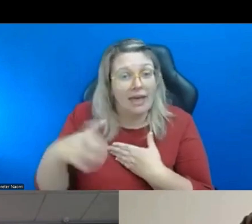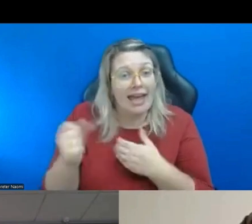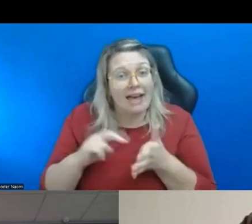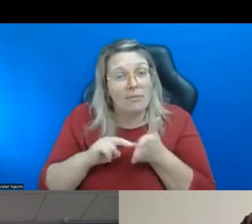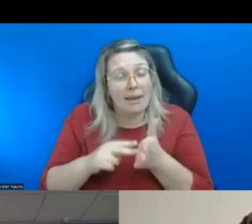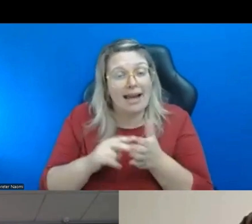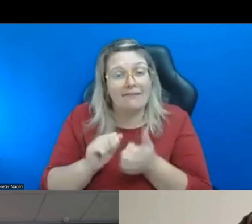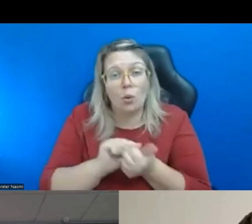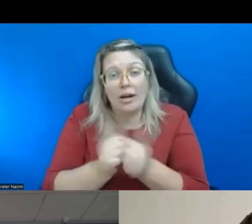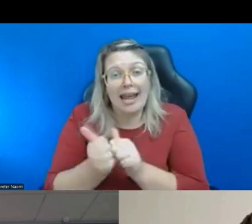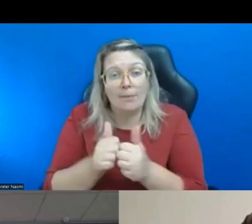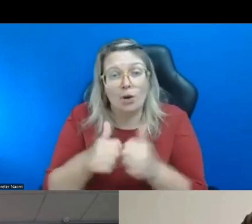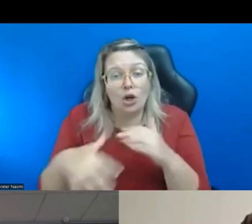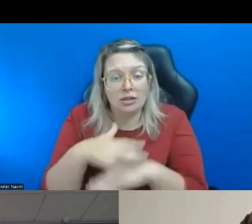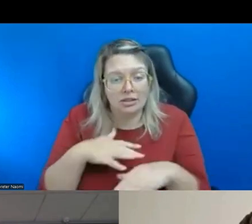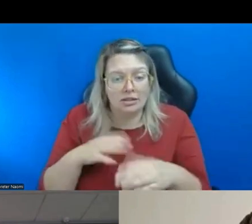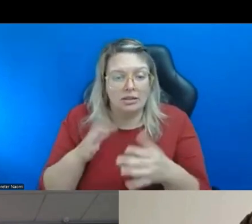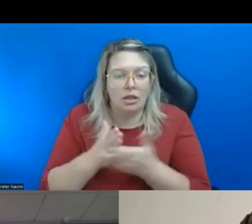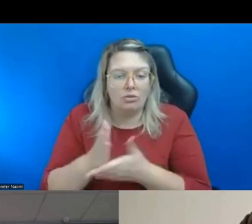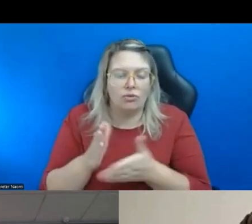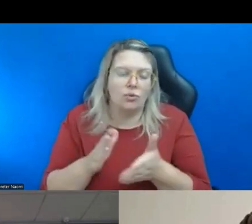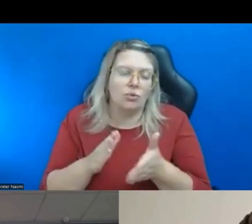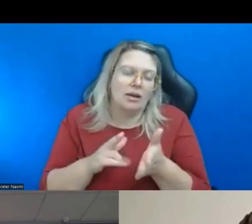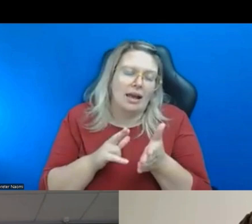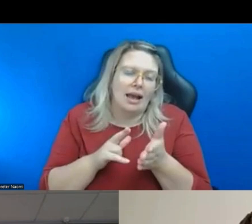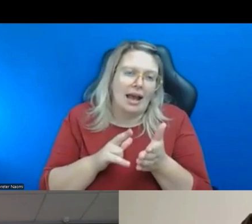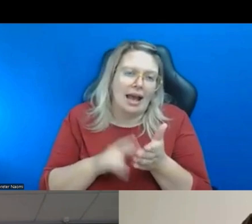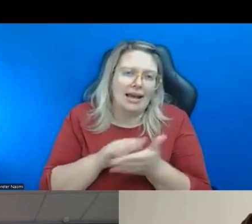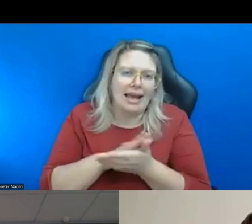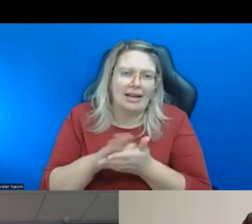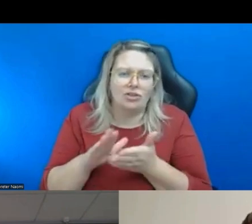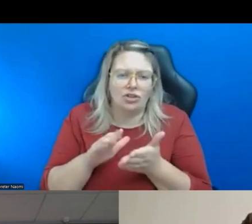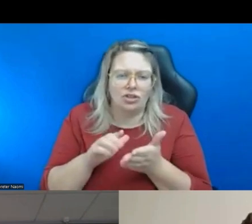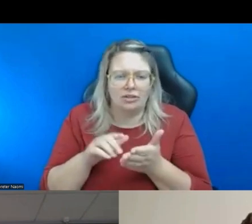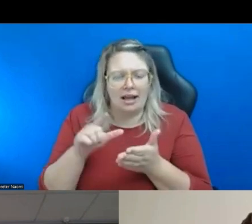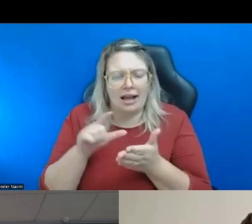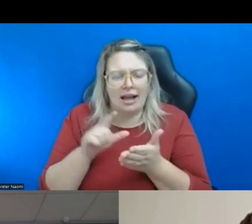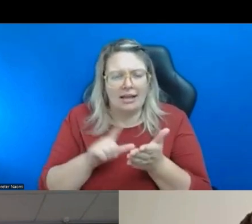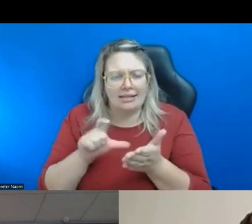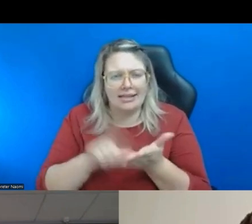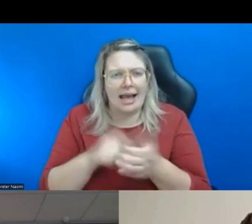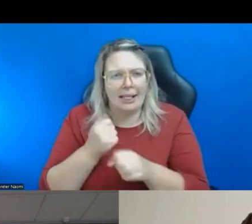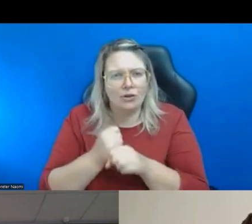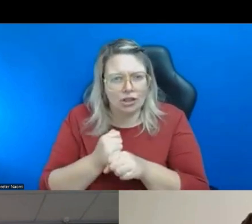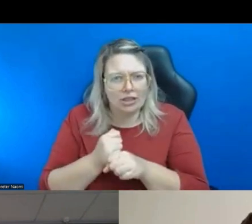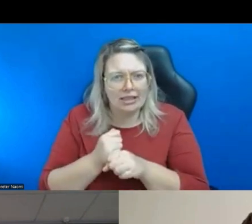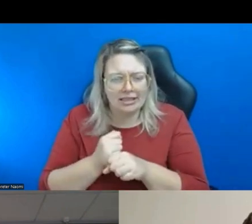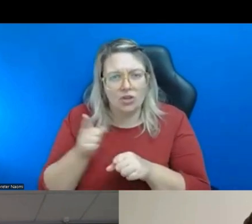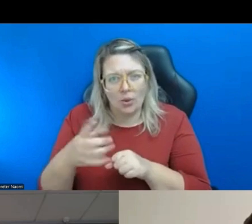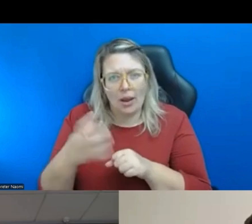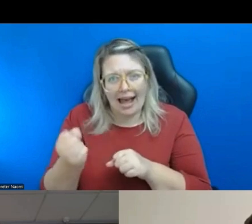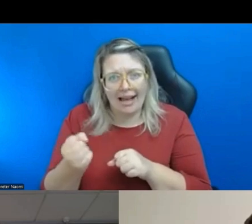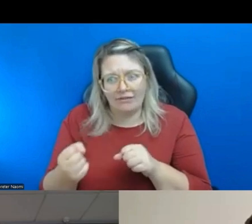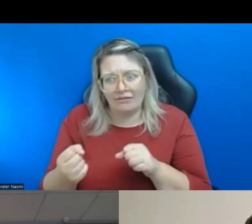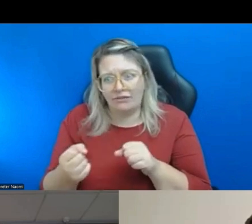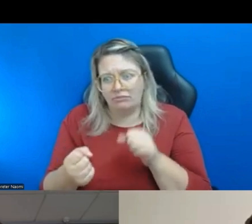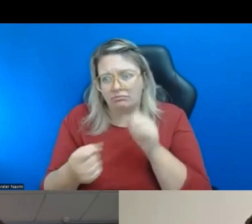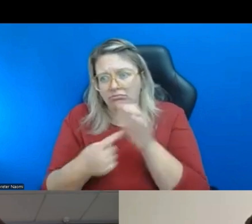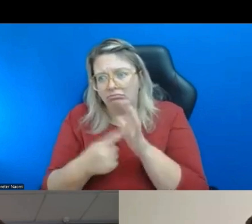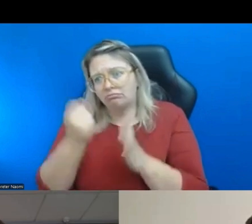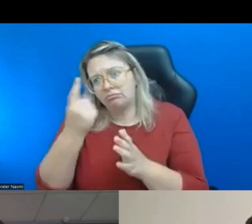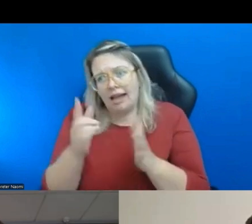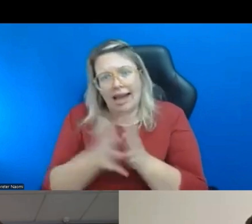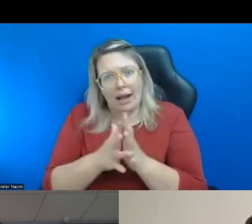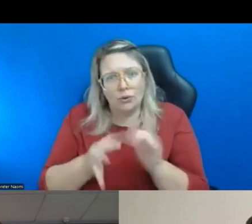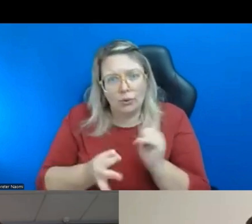the MHCLG. So a lot of those places have aspirations to improve their places with arts and culture at the heart of some of